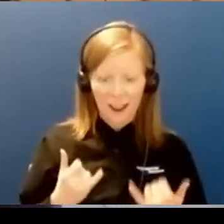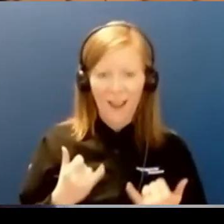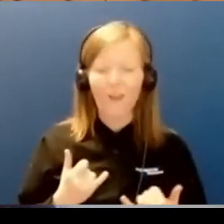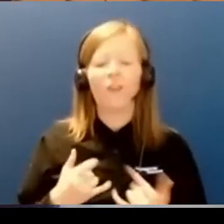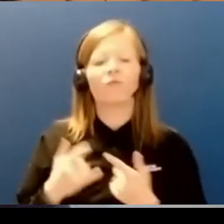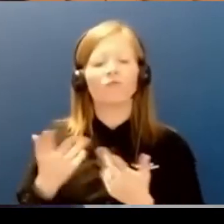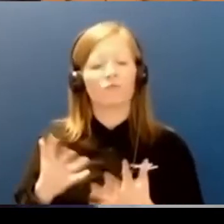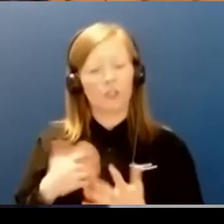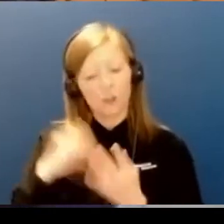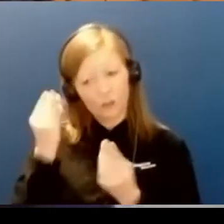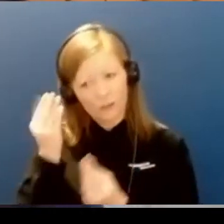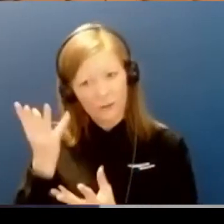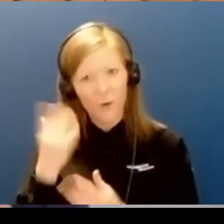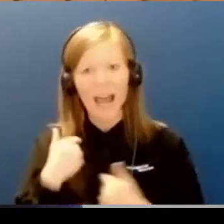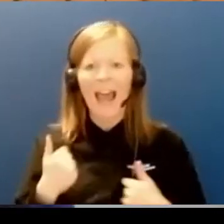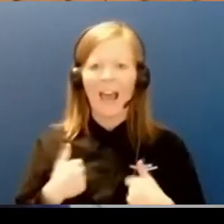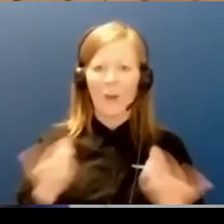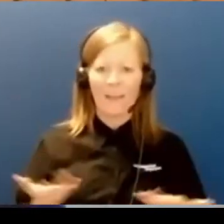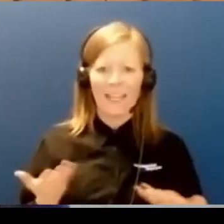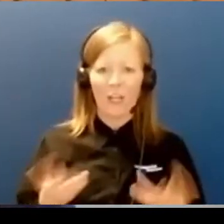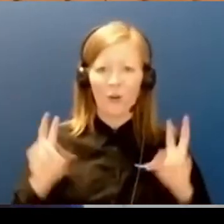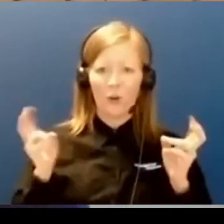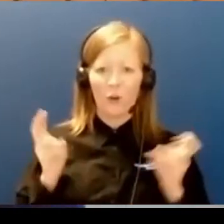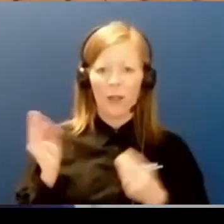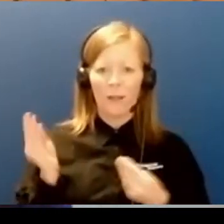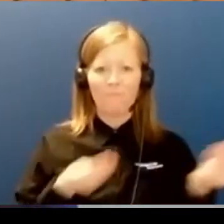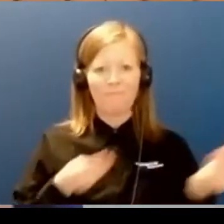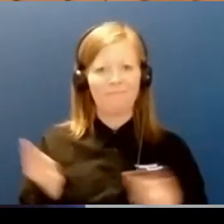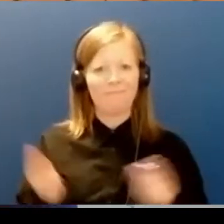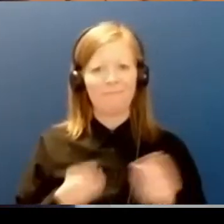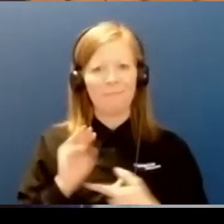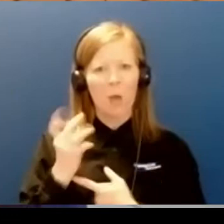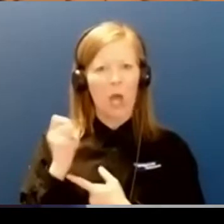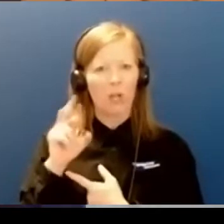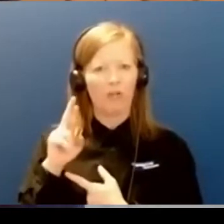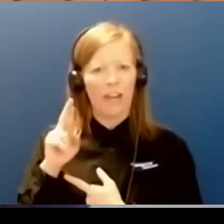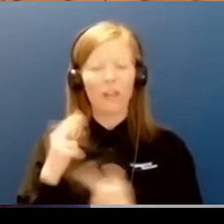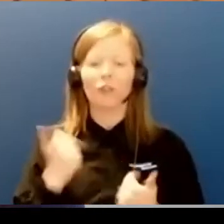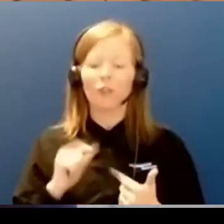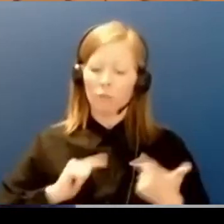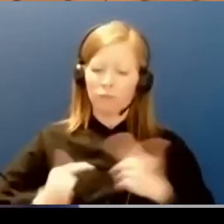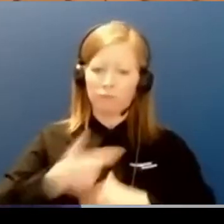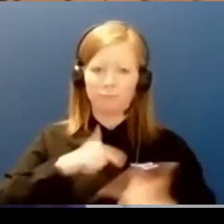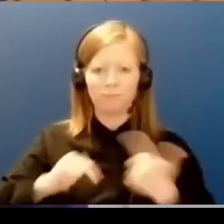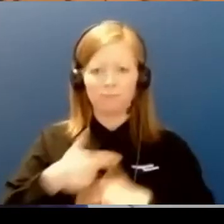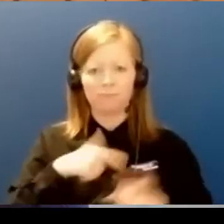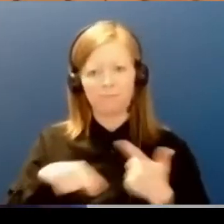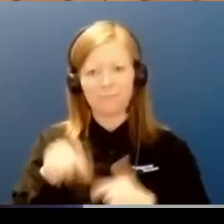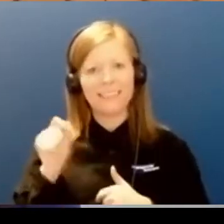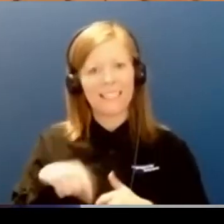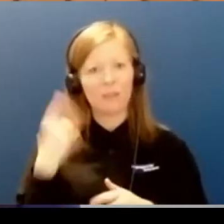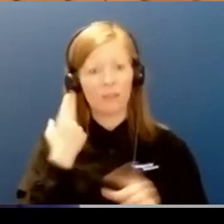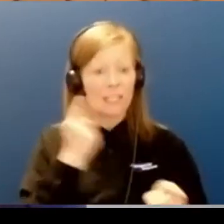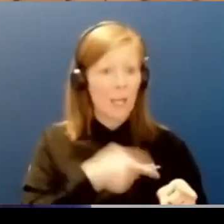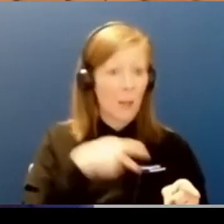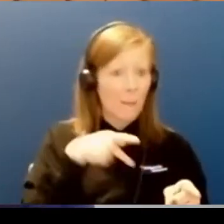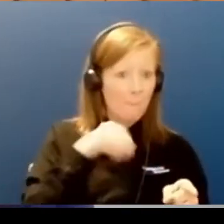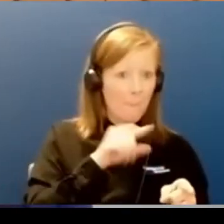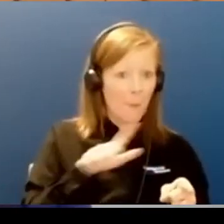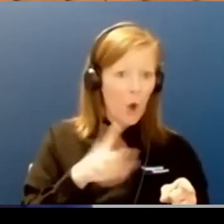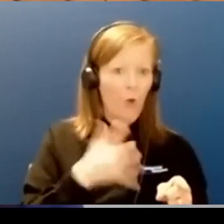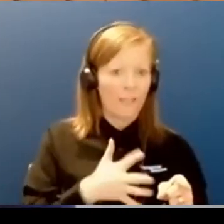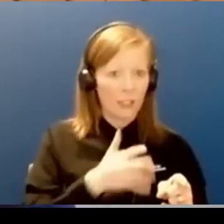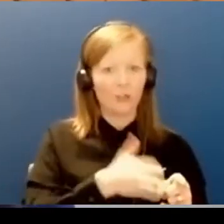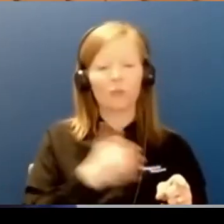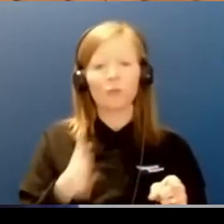indicated, I will be serving as the moderator. We are trying to keep this session as interactive as we can. That's why we have a poll. How